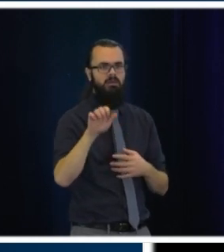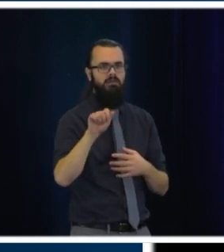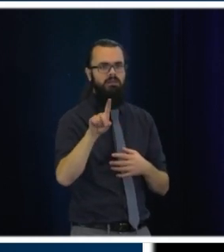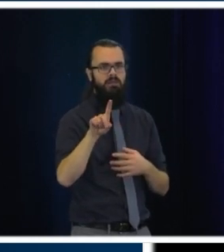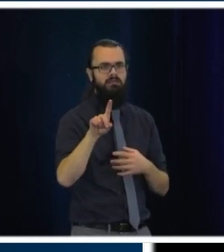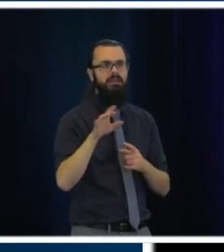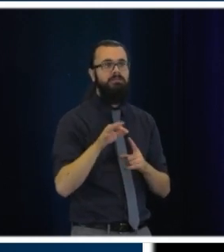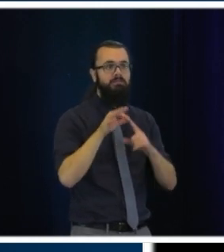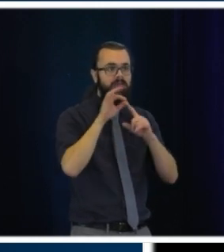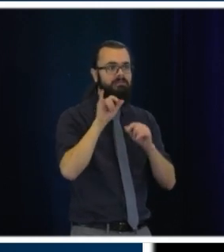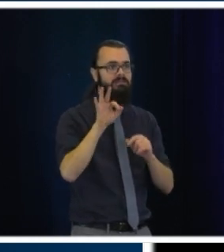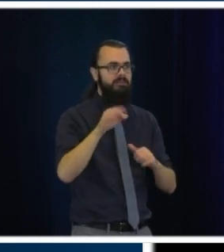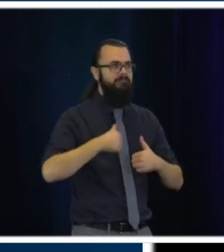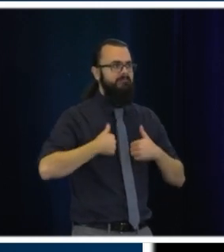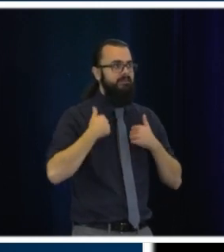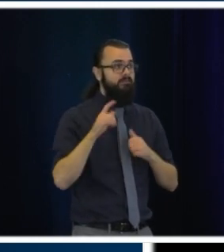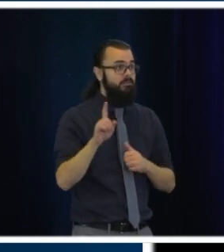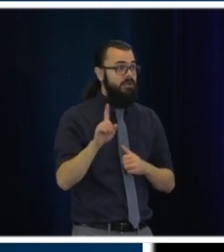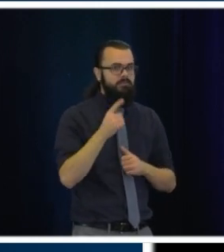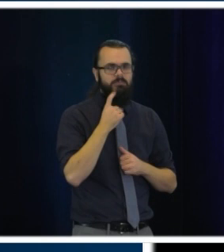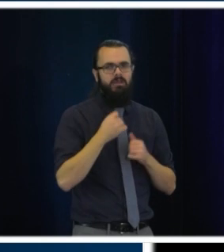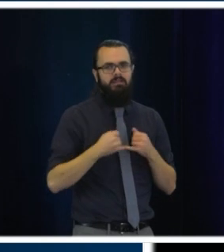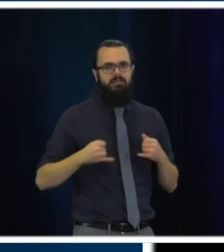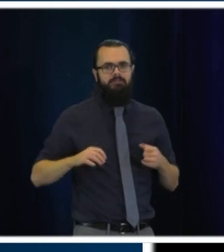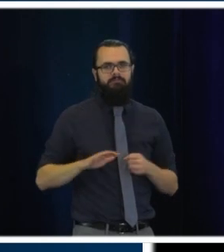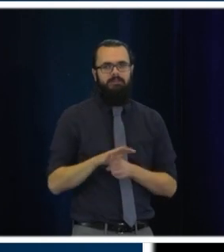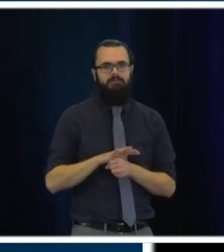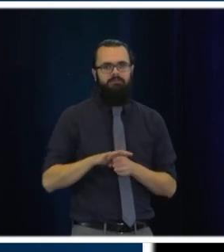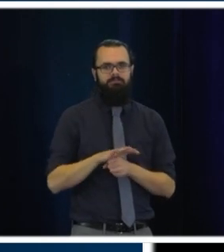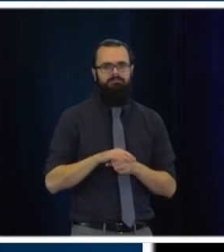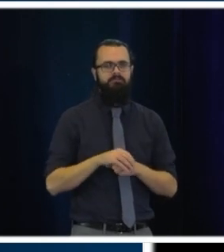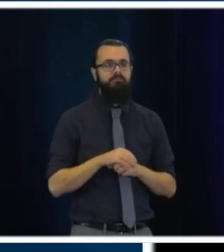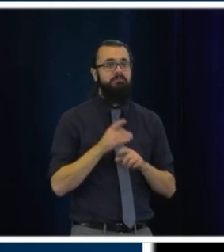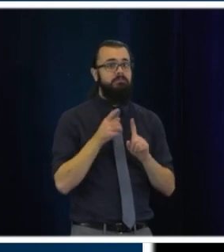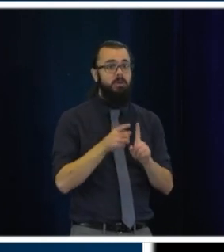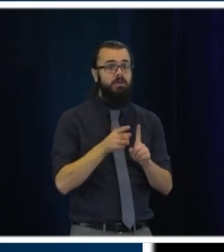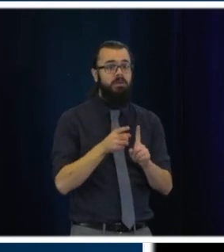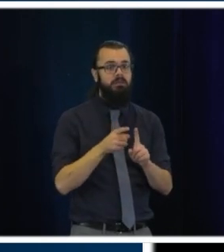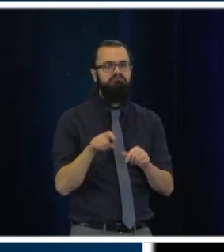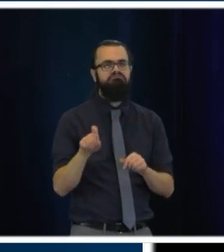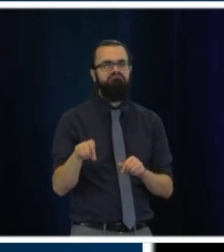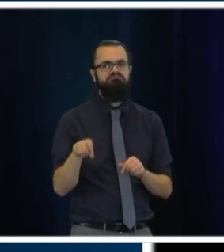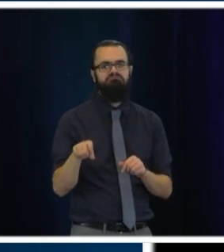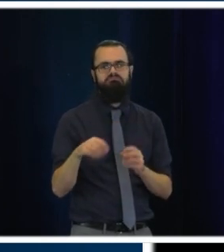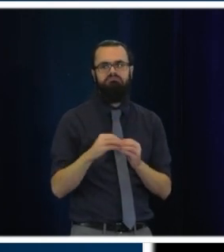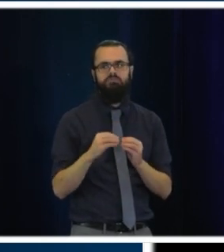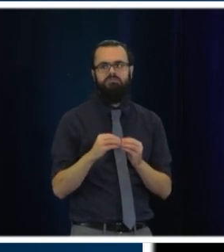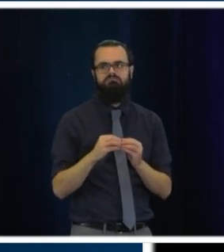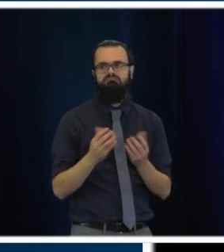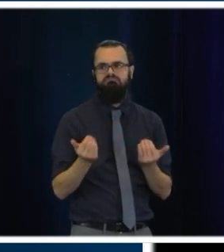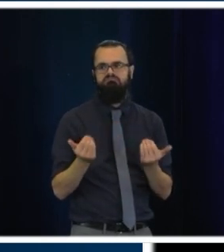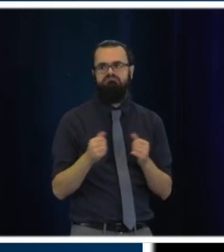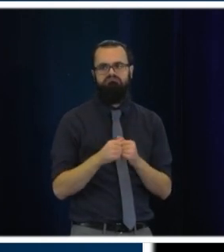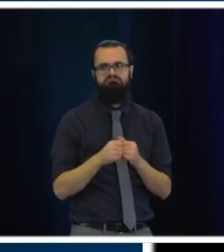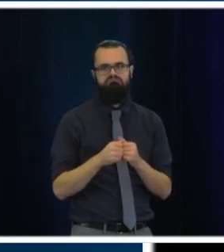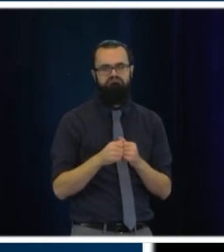redlined areas. So we need to do more because if we look at the data over the